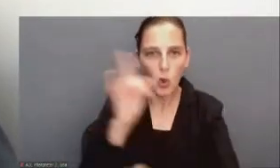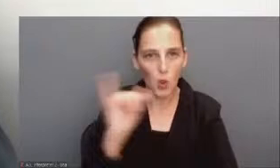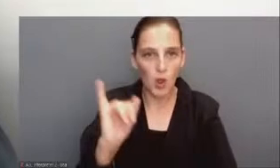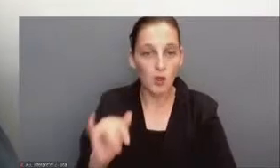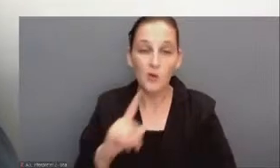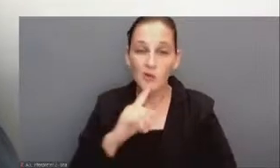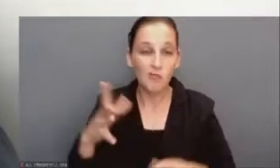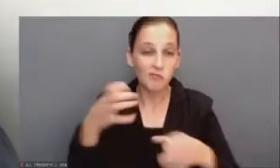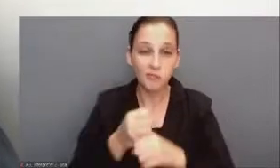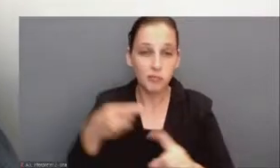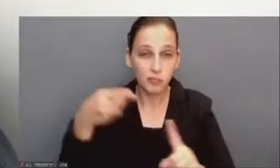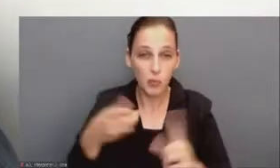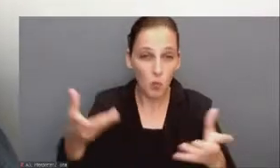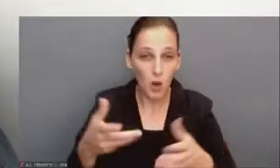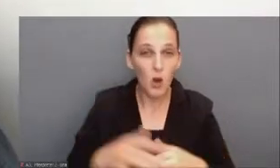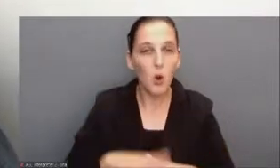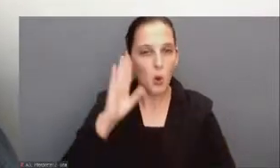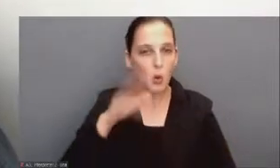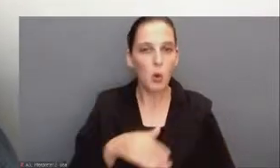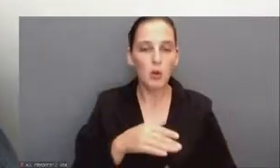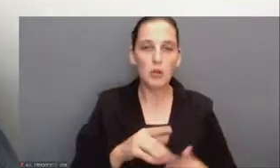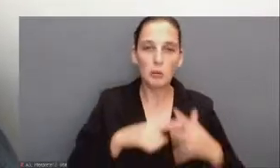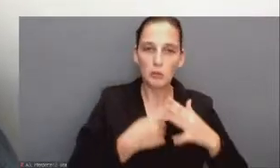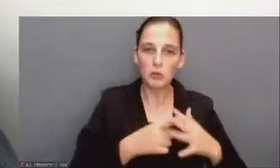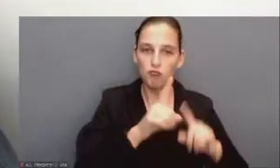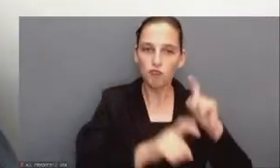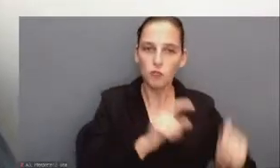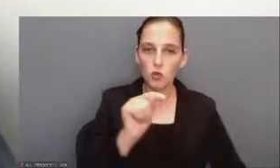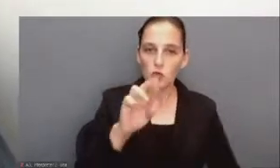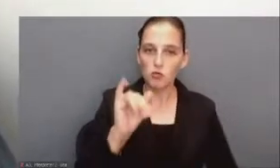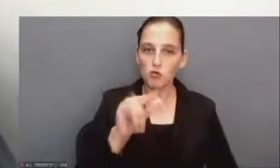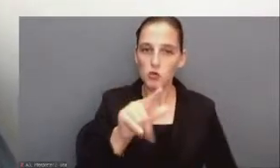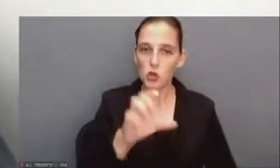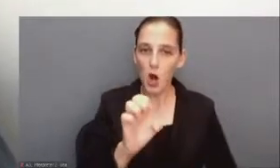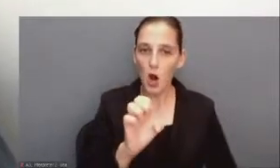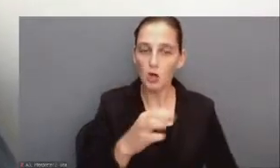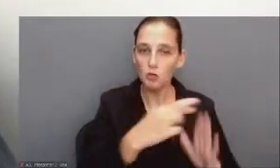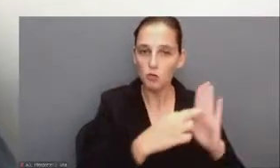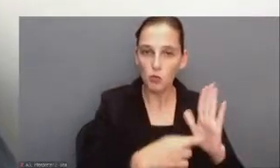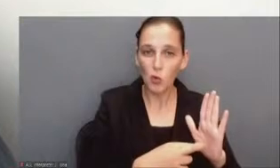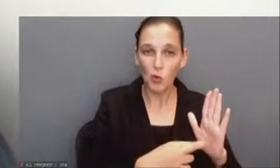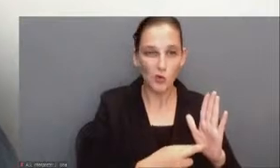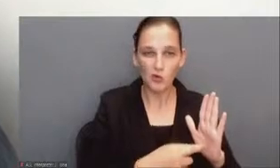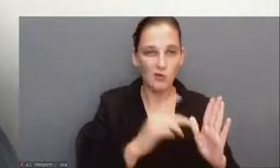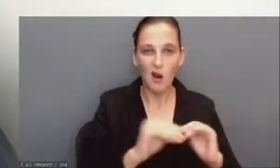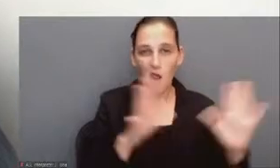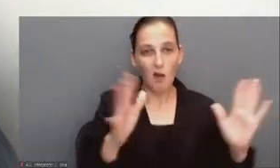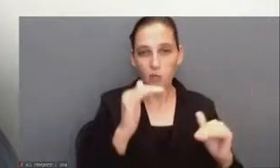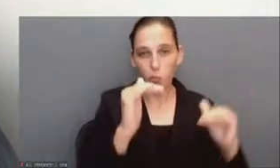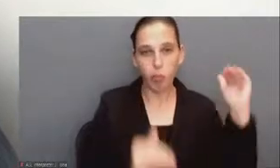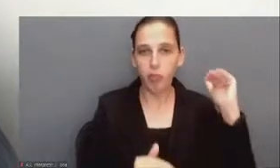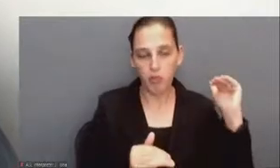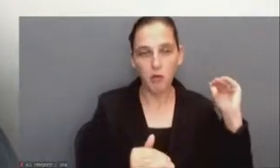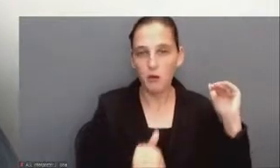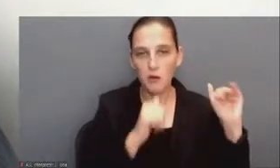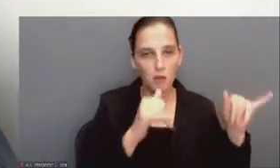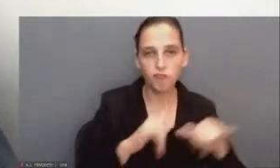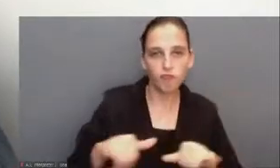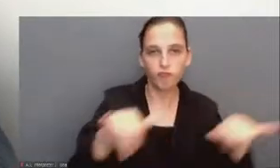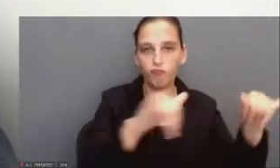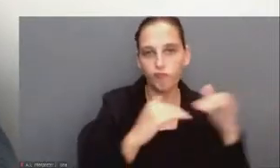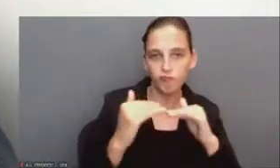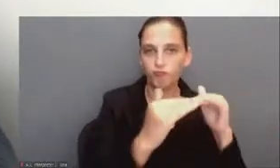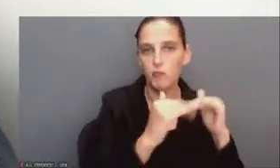the designs of widely adopted triage guidelines enshrined major inequities. Substantive and procedural recommendations by the task force offer a